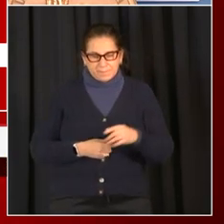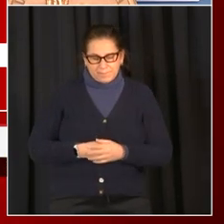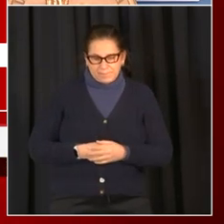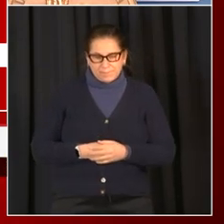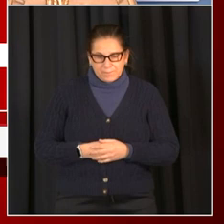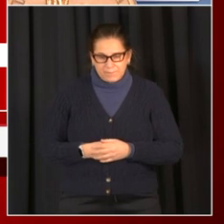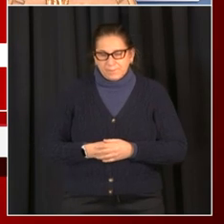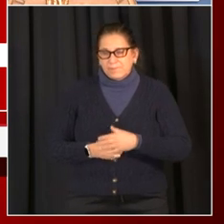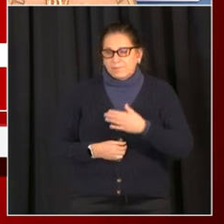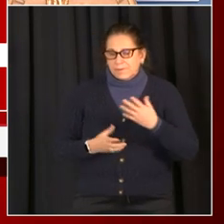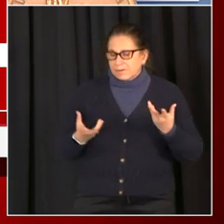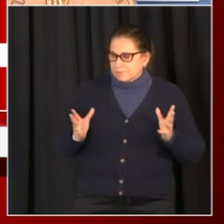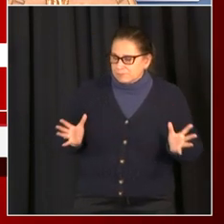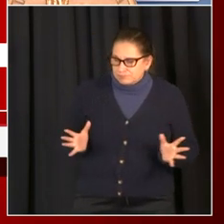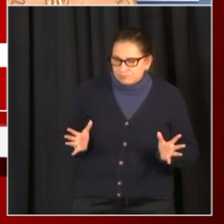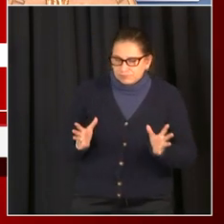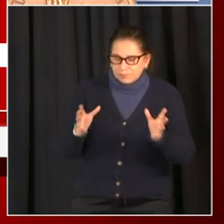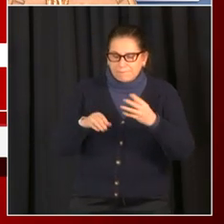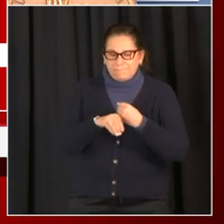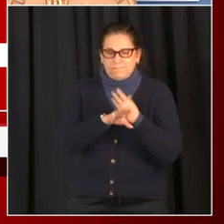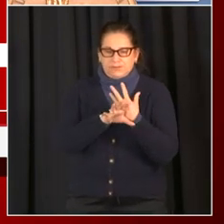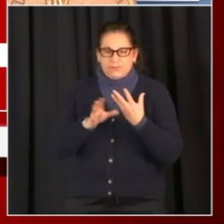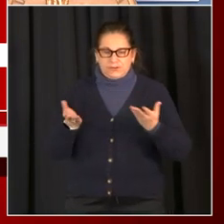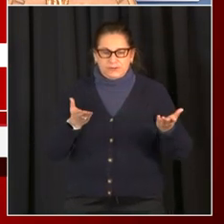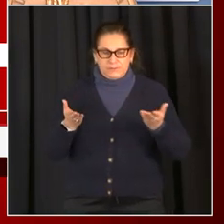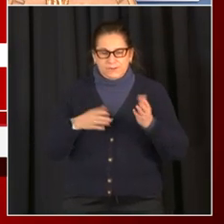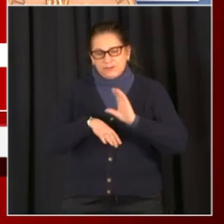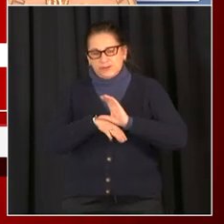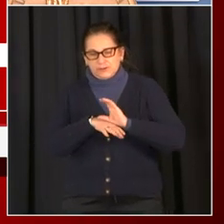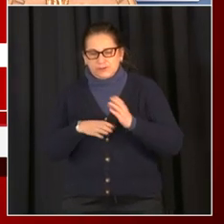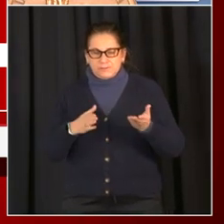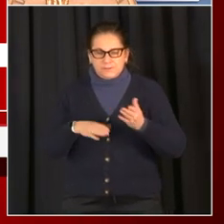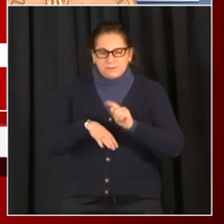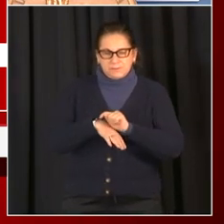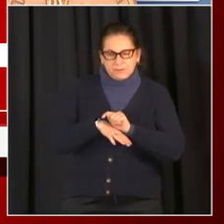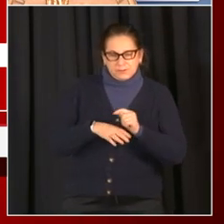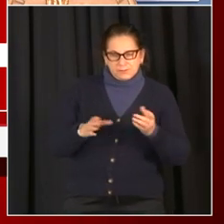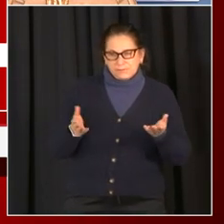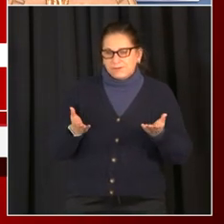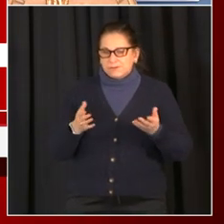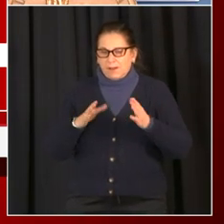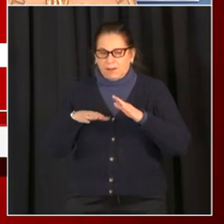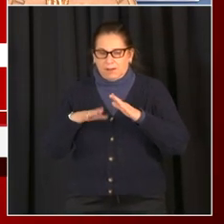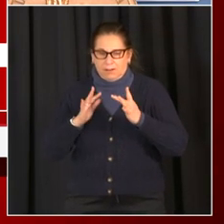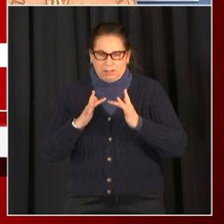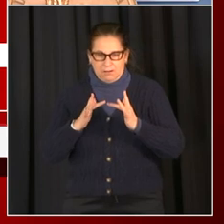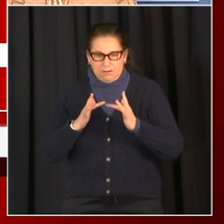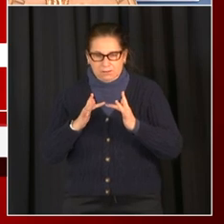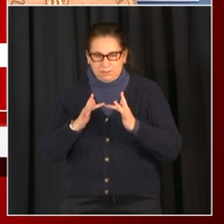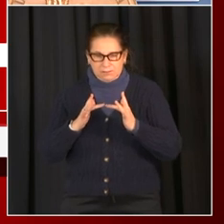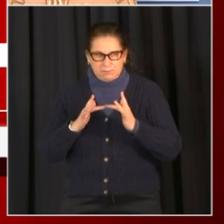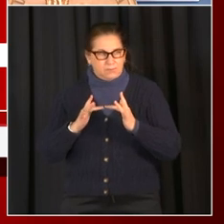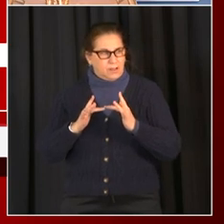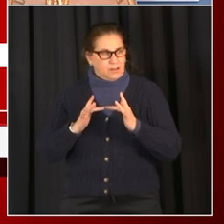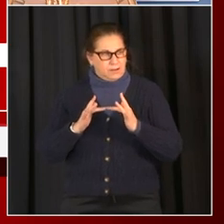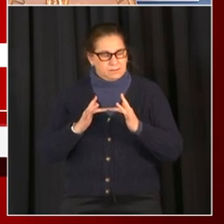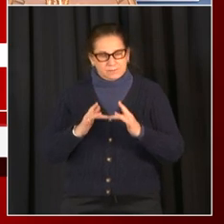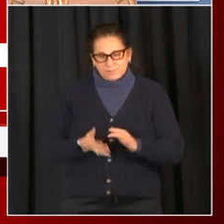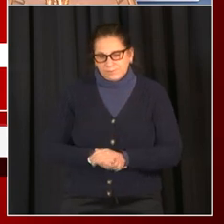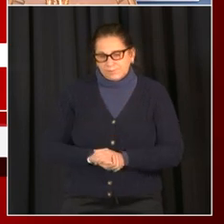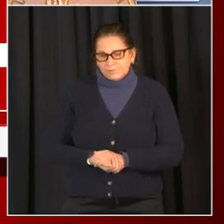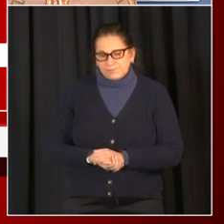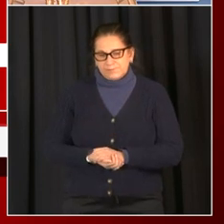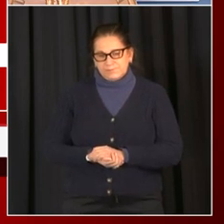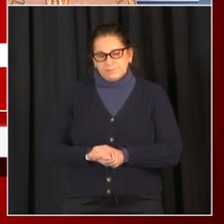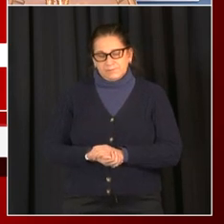virtual services, interacting online giving easier for their congregants.